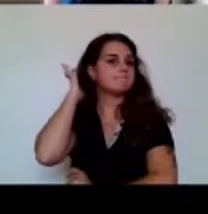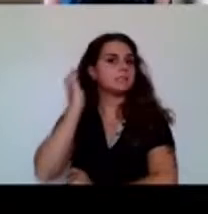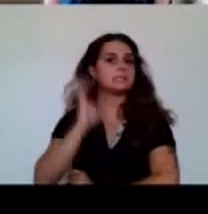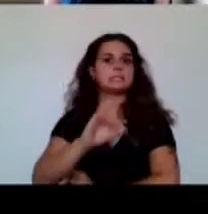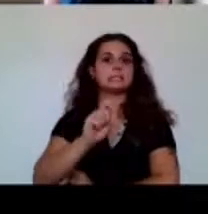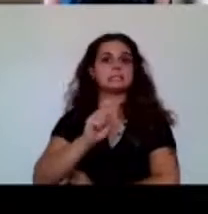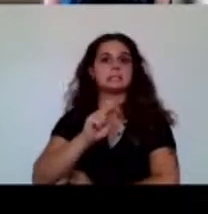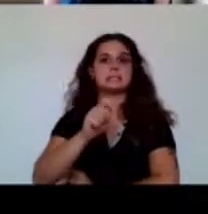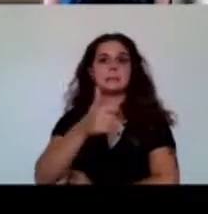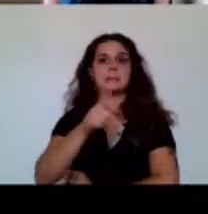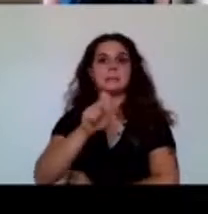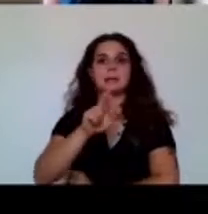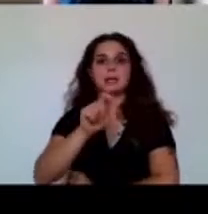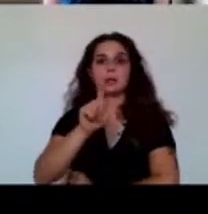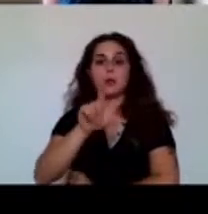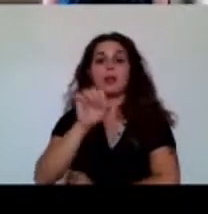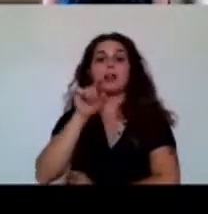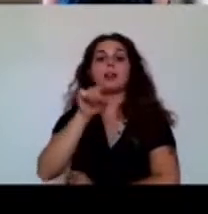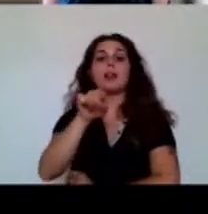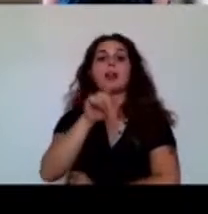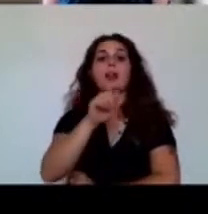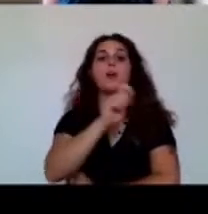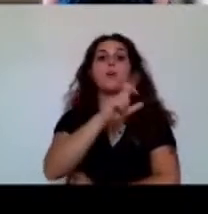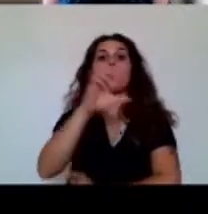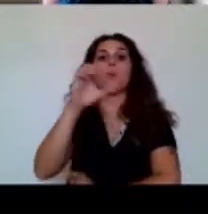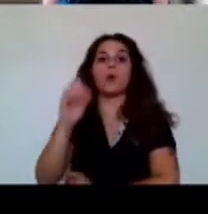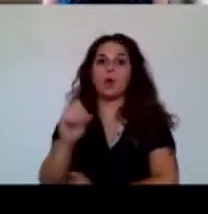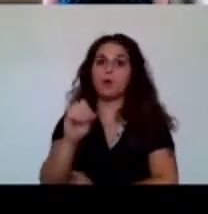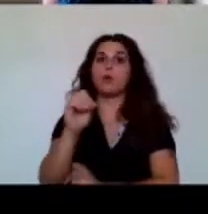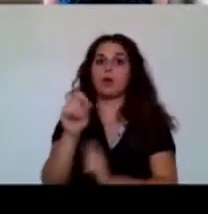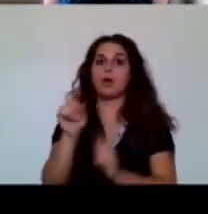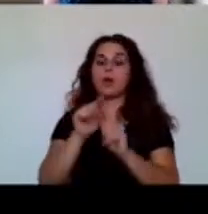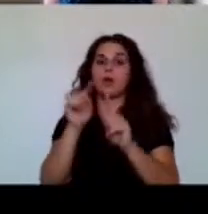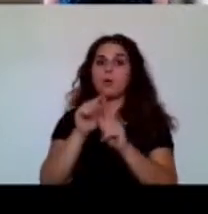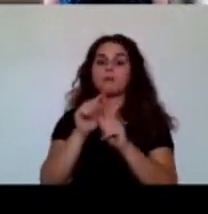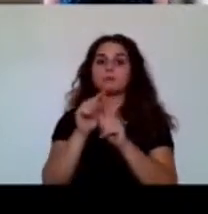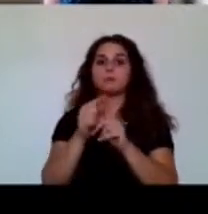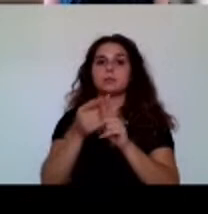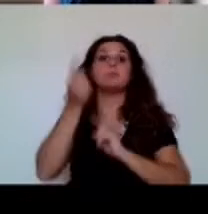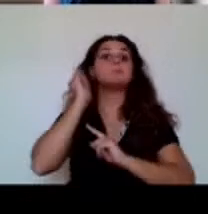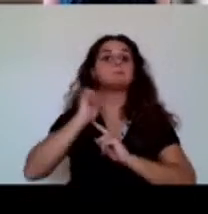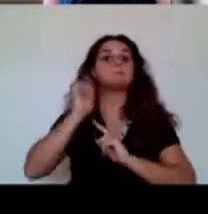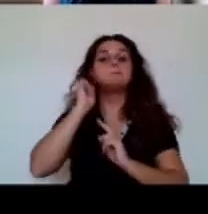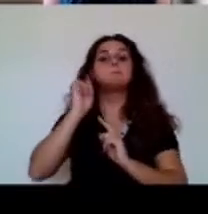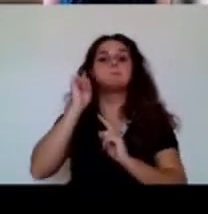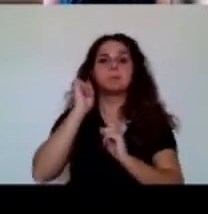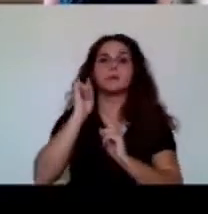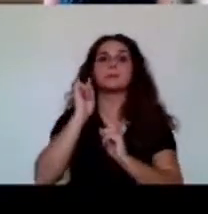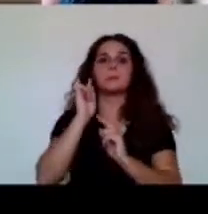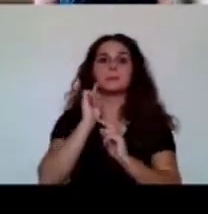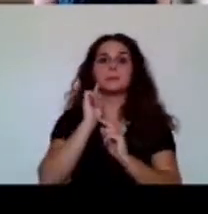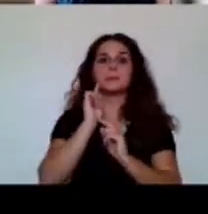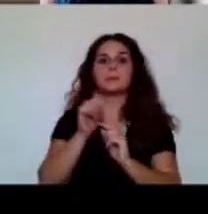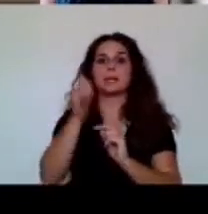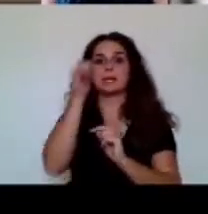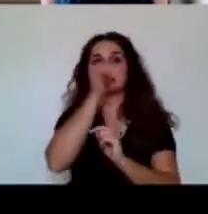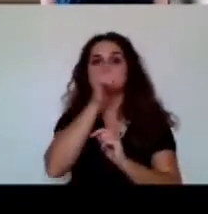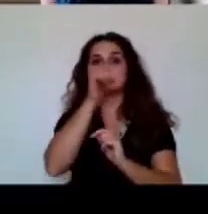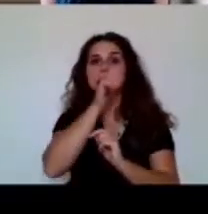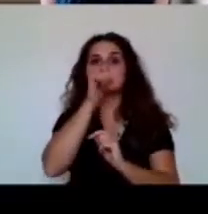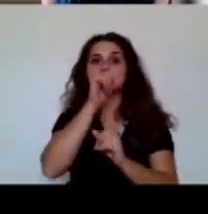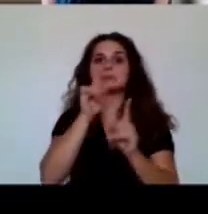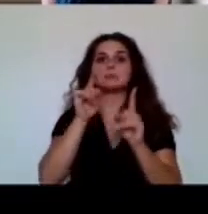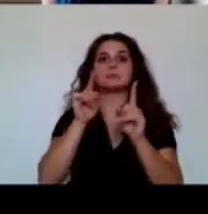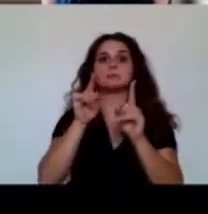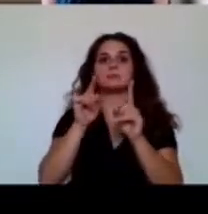error signals are very powerfully represented on the level of single neurons. And activity of the neurons